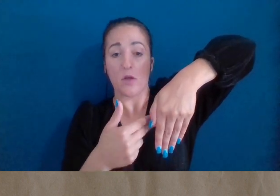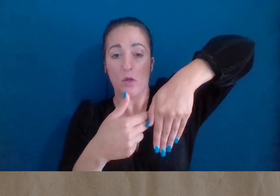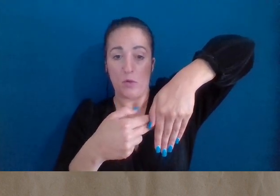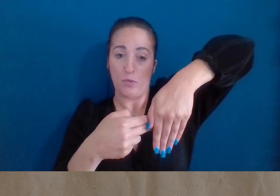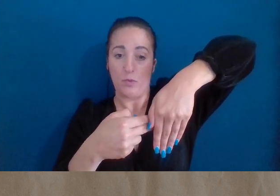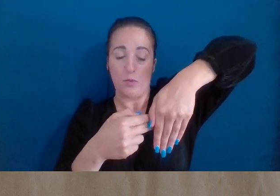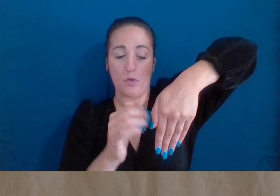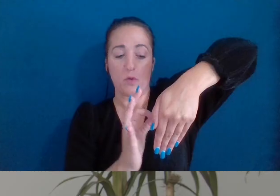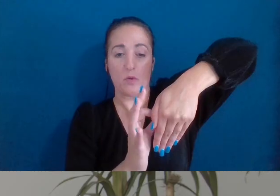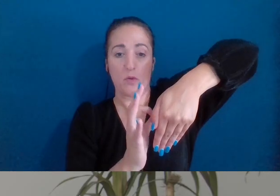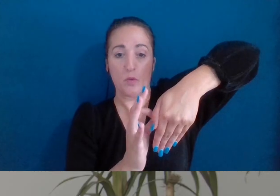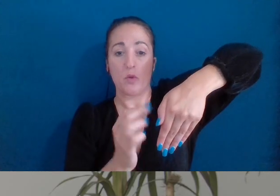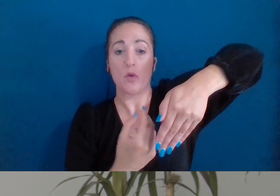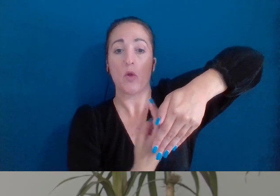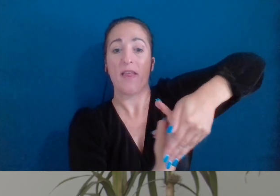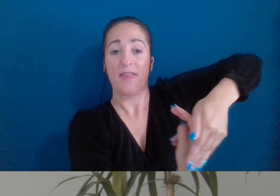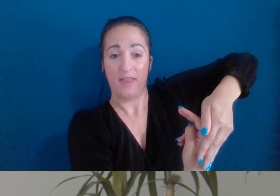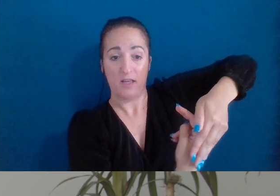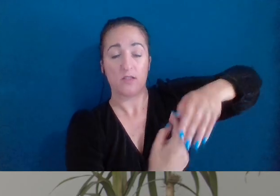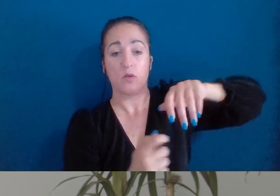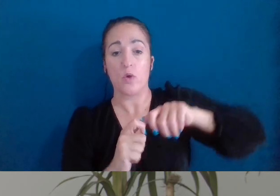And then I'm gonna do the same thing on the other side.